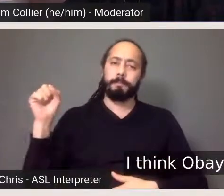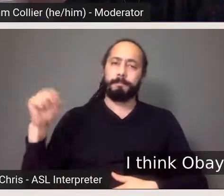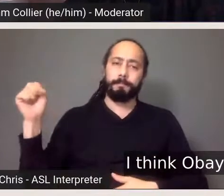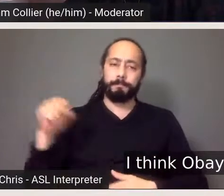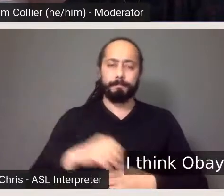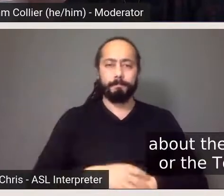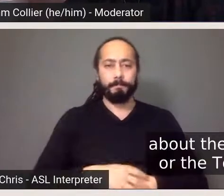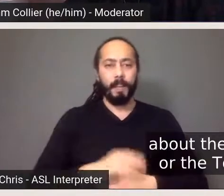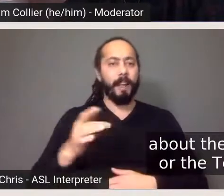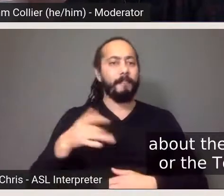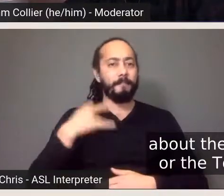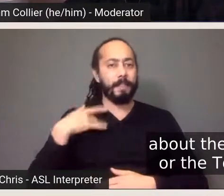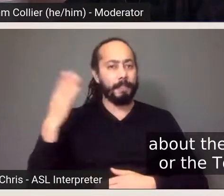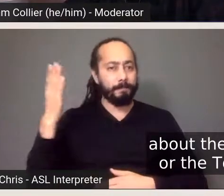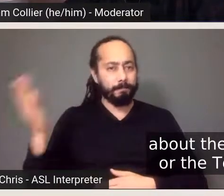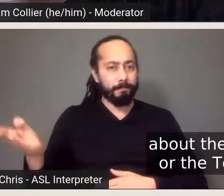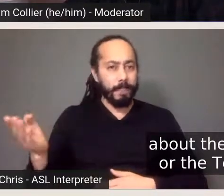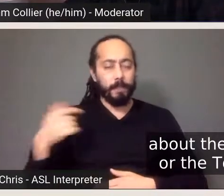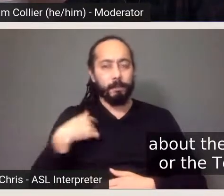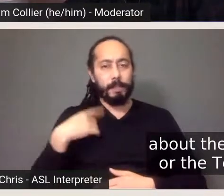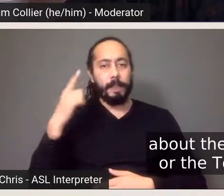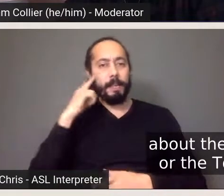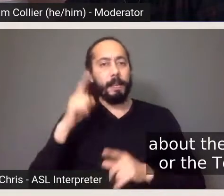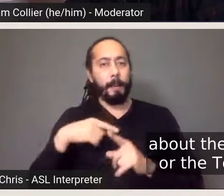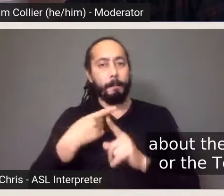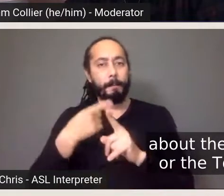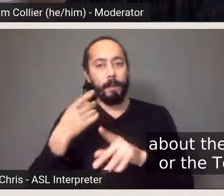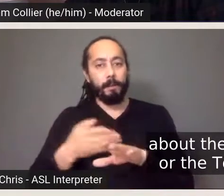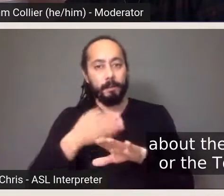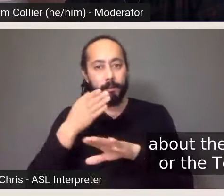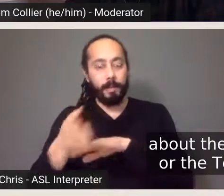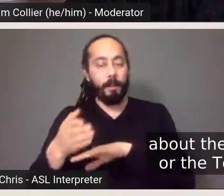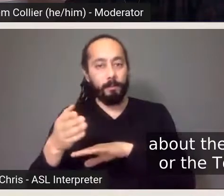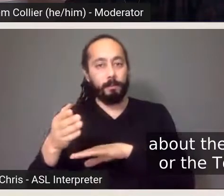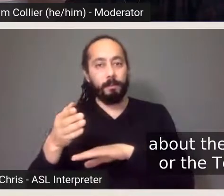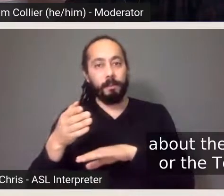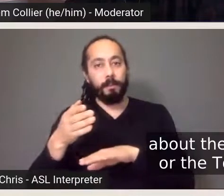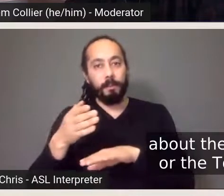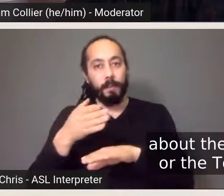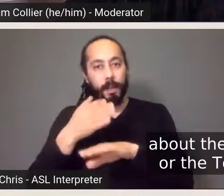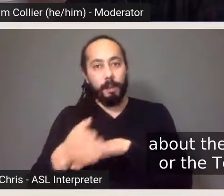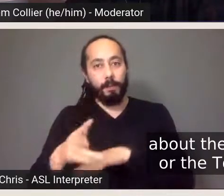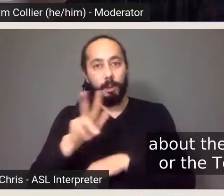was also thinking about the aftermath of 3/11 or the